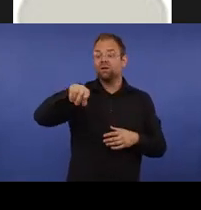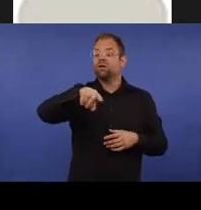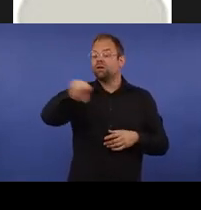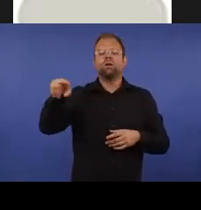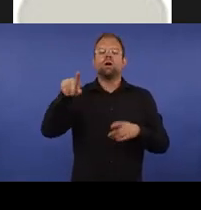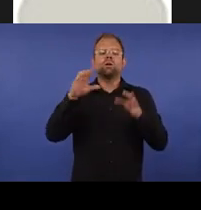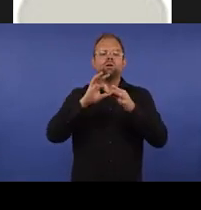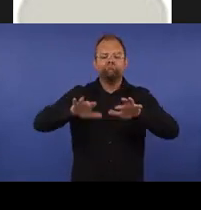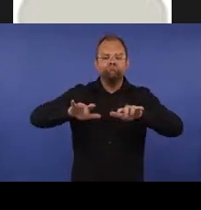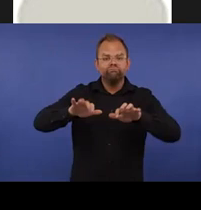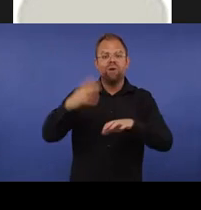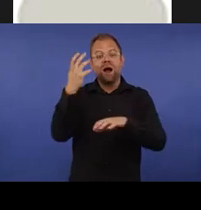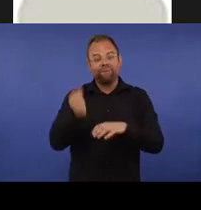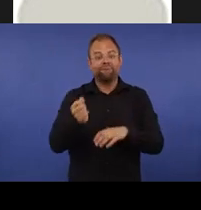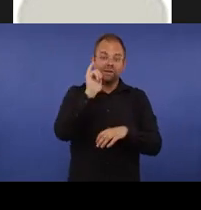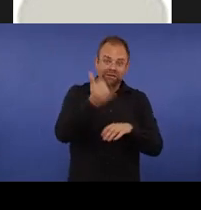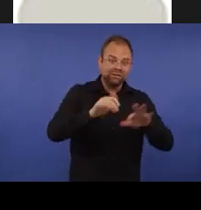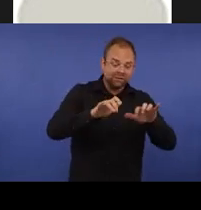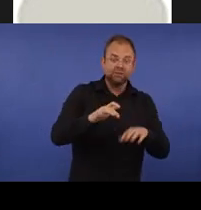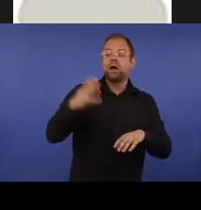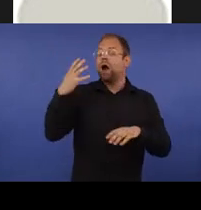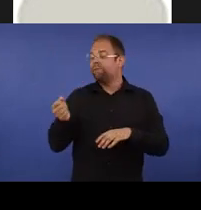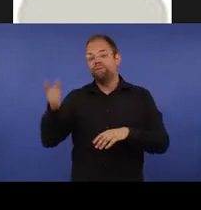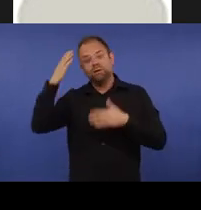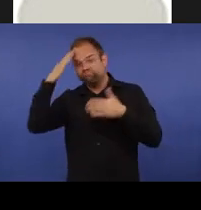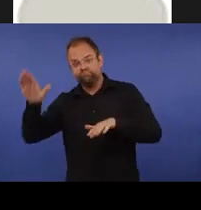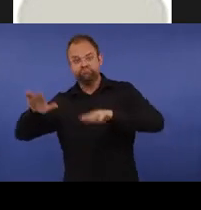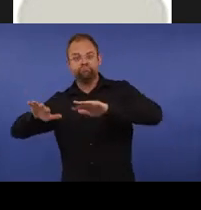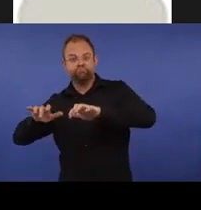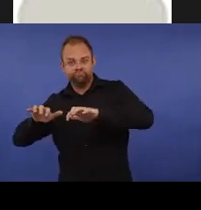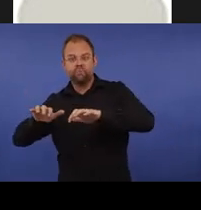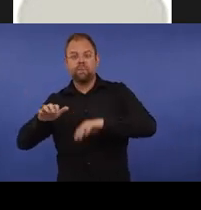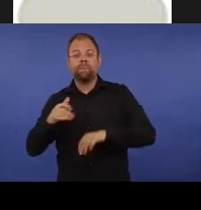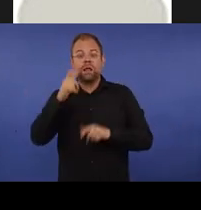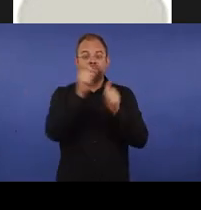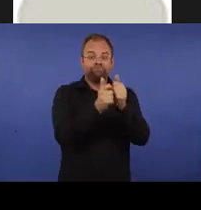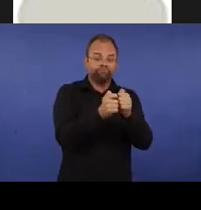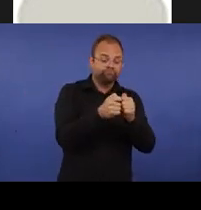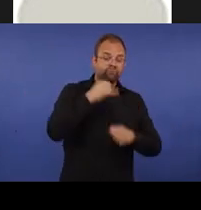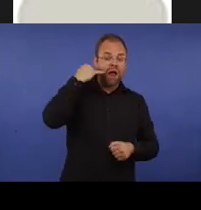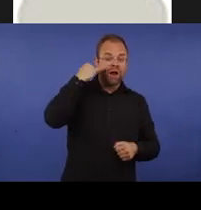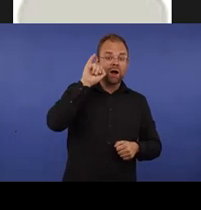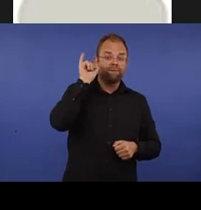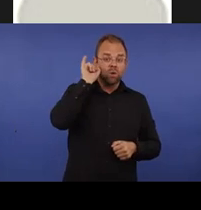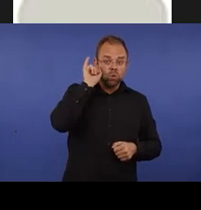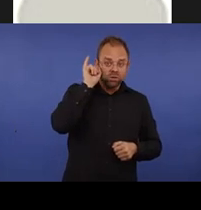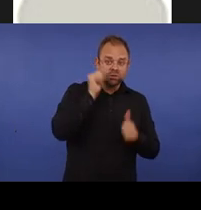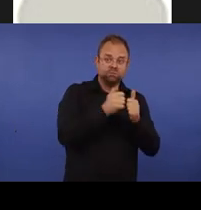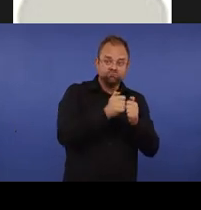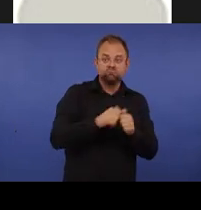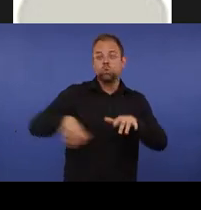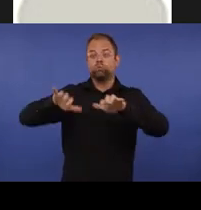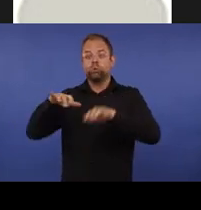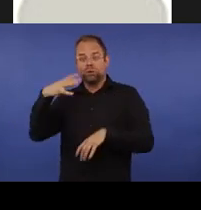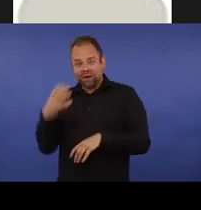been segregated away from the information system. We work in Sweden with immigrants, the refugees coming to Sweden. There